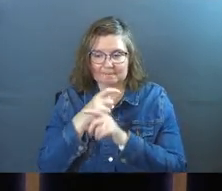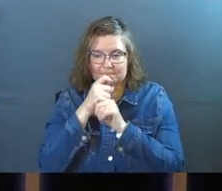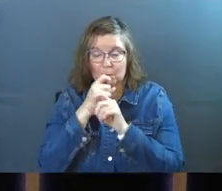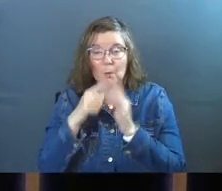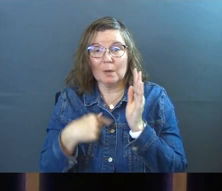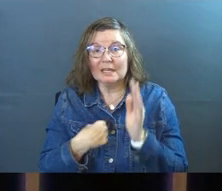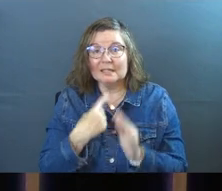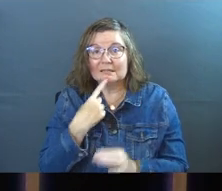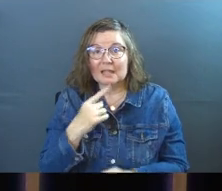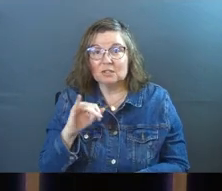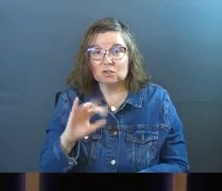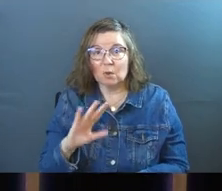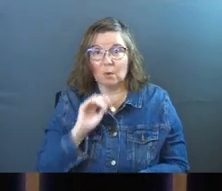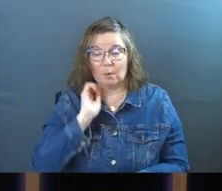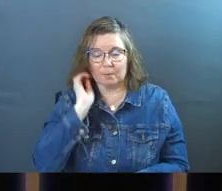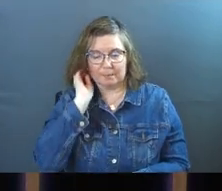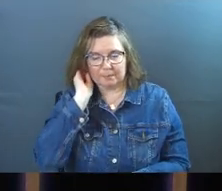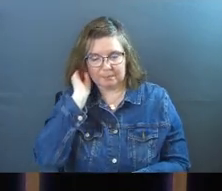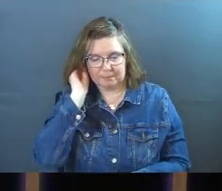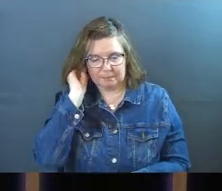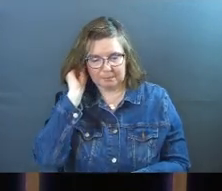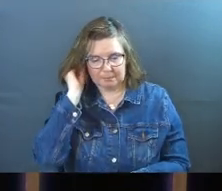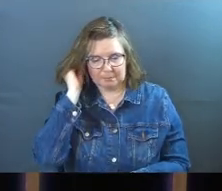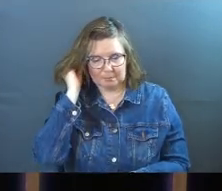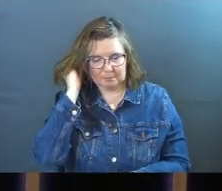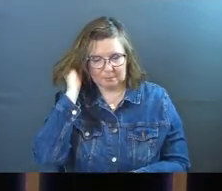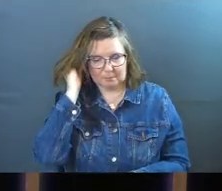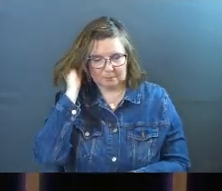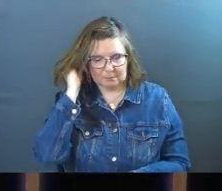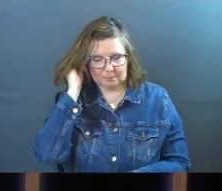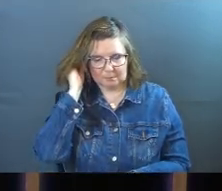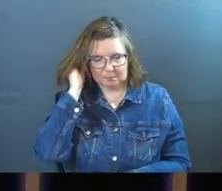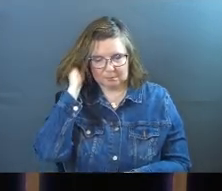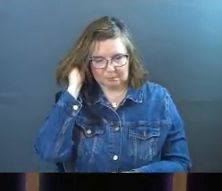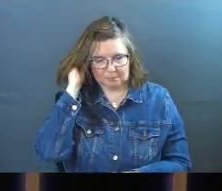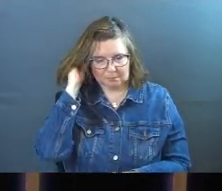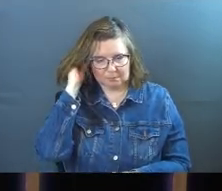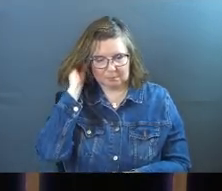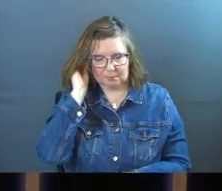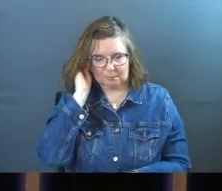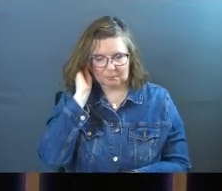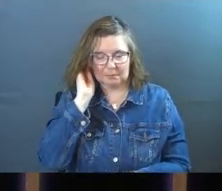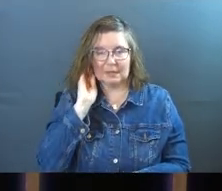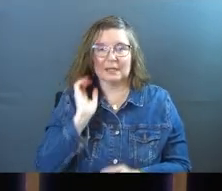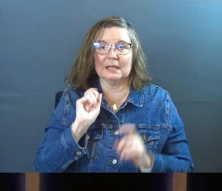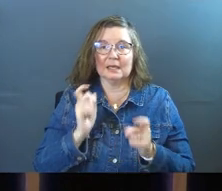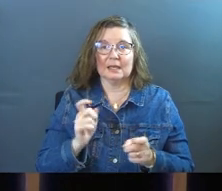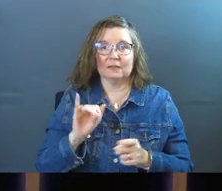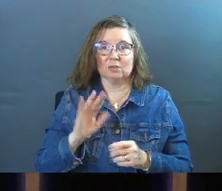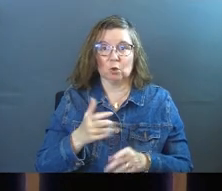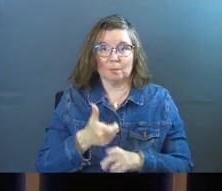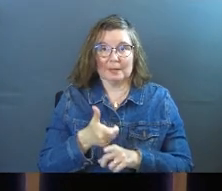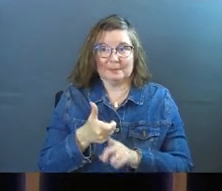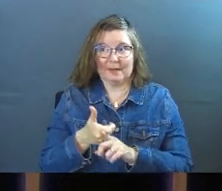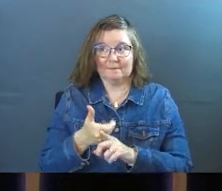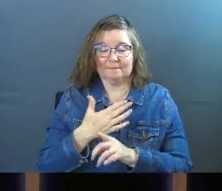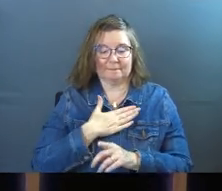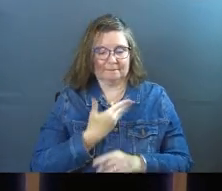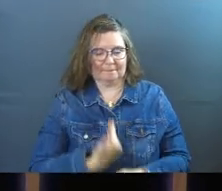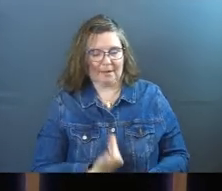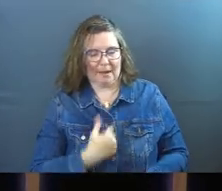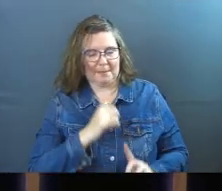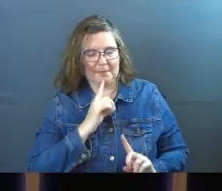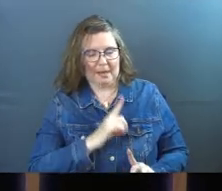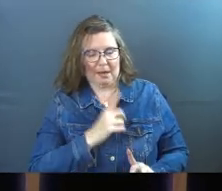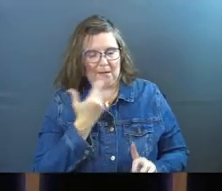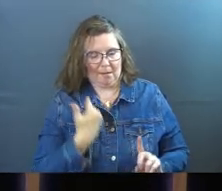What he says to Job is he gives Job himself as the answer. He tells